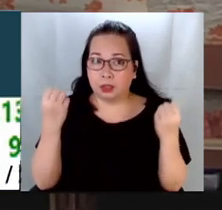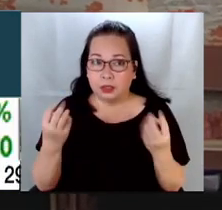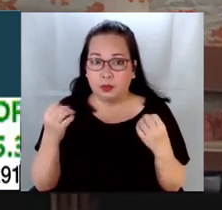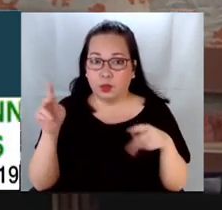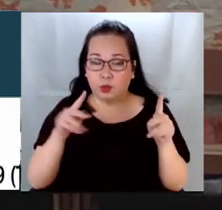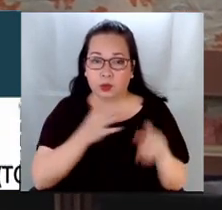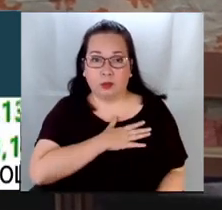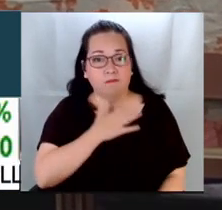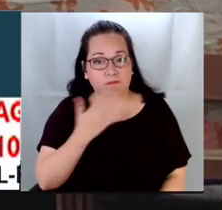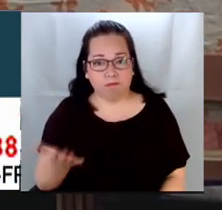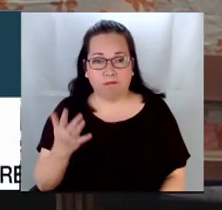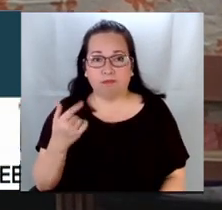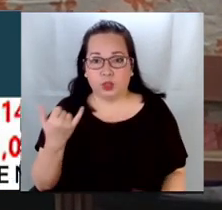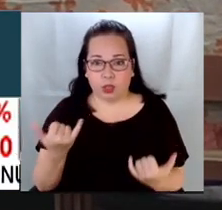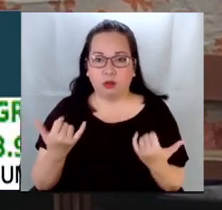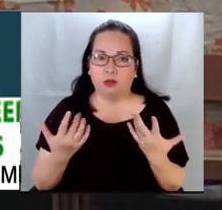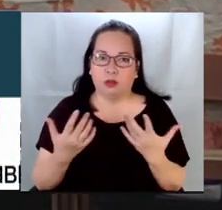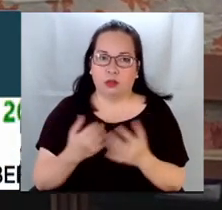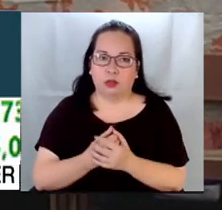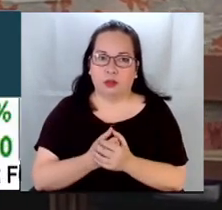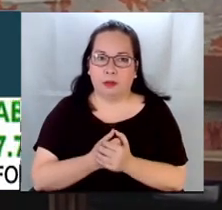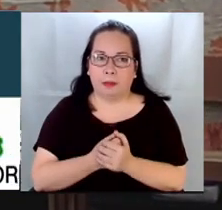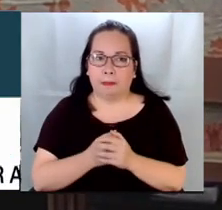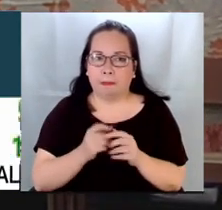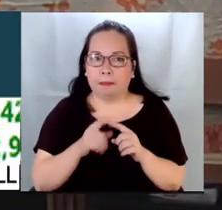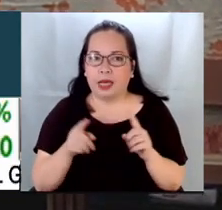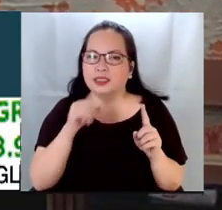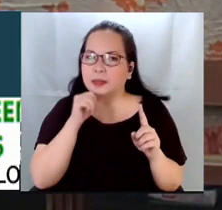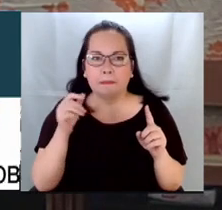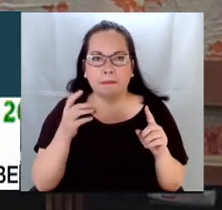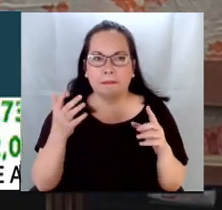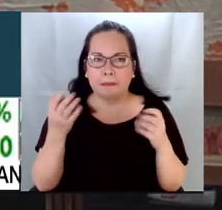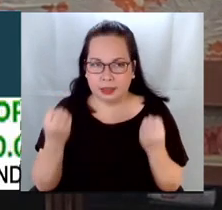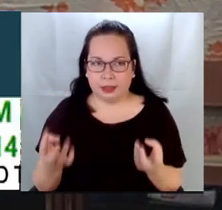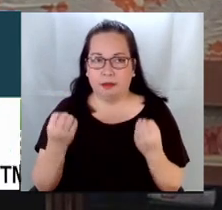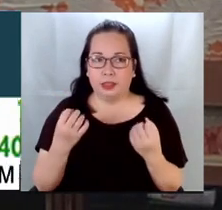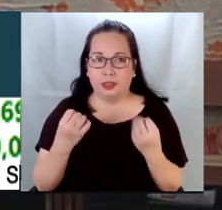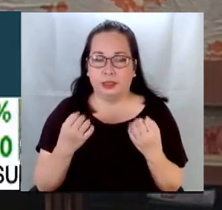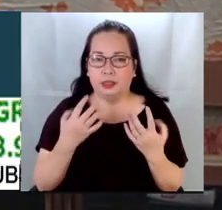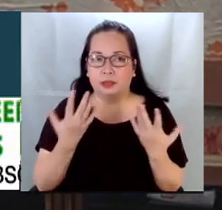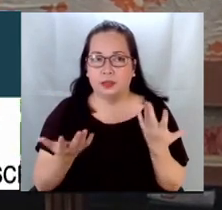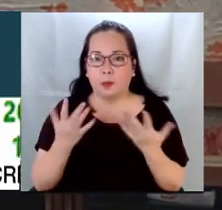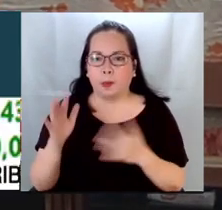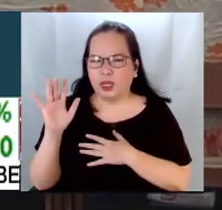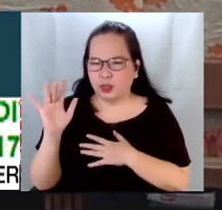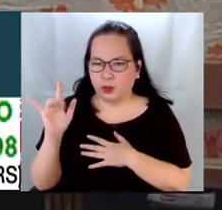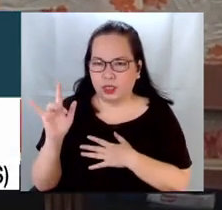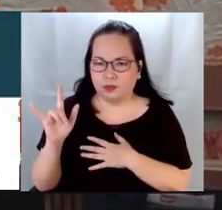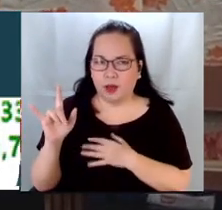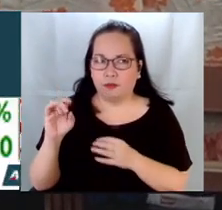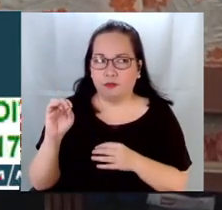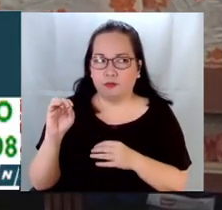to have the vaccine at this time might not be that high. About a quarter of Pasig's COVID-19